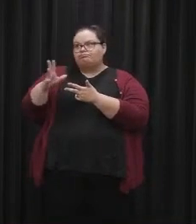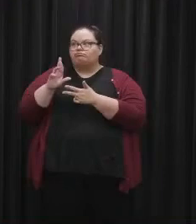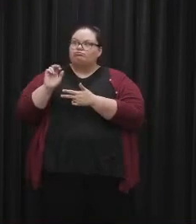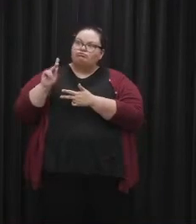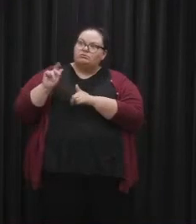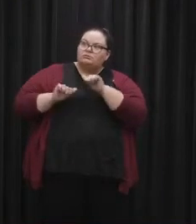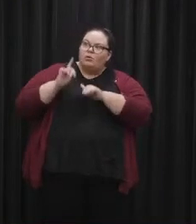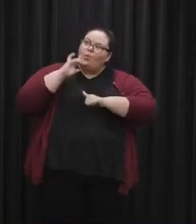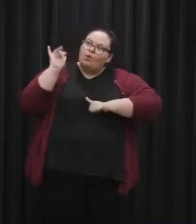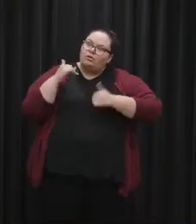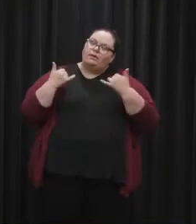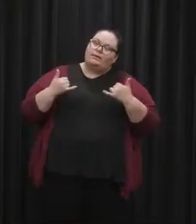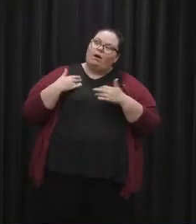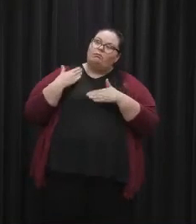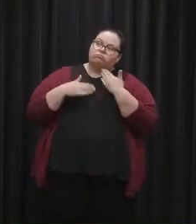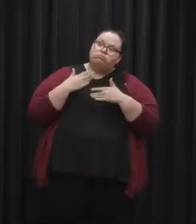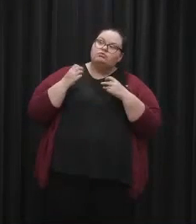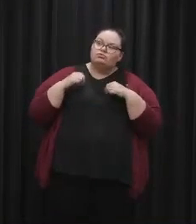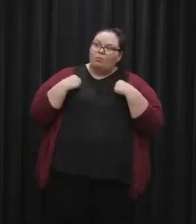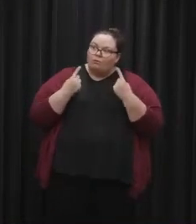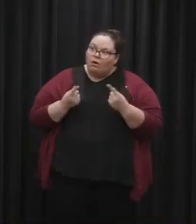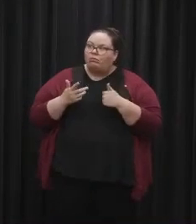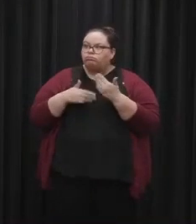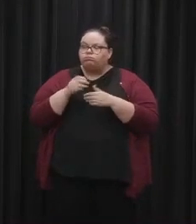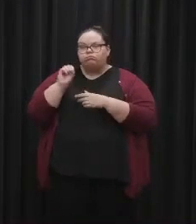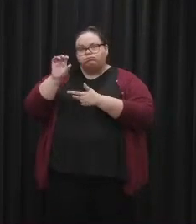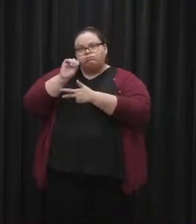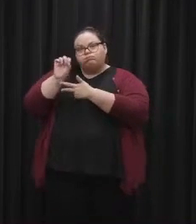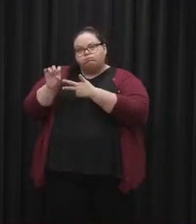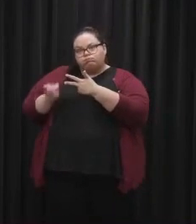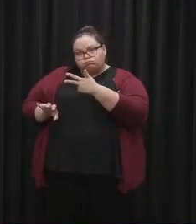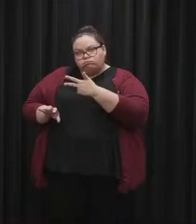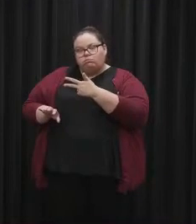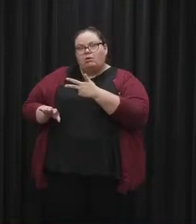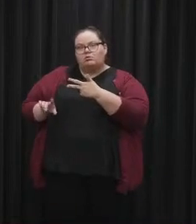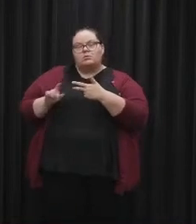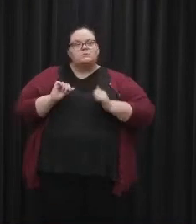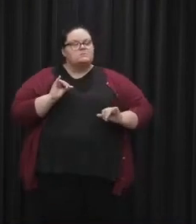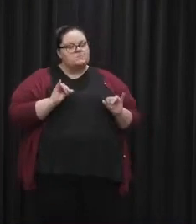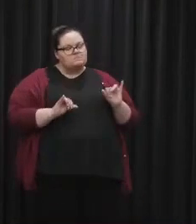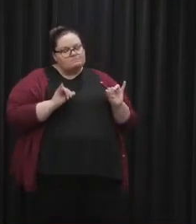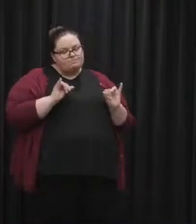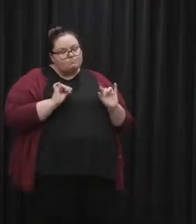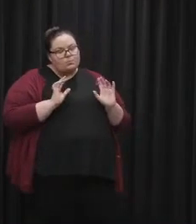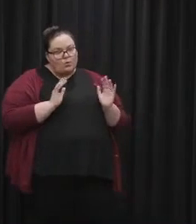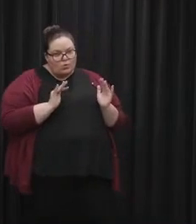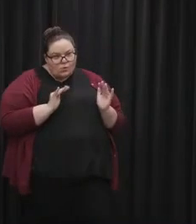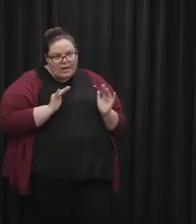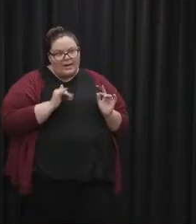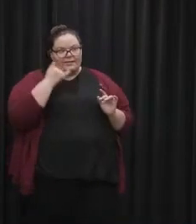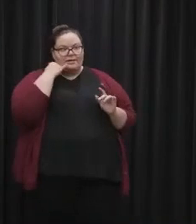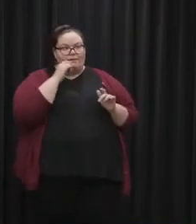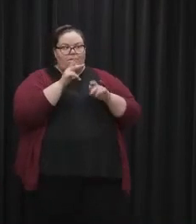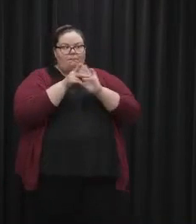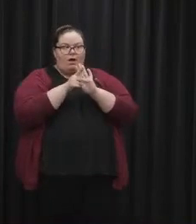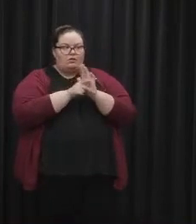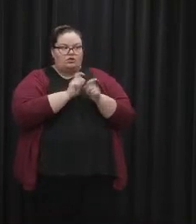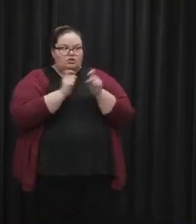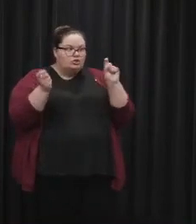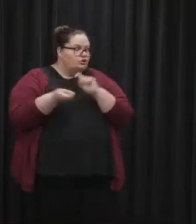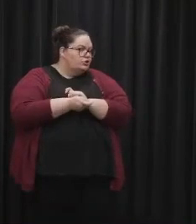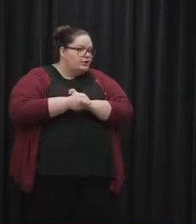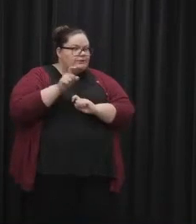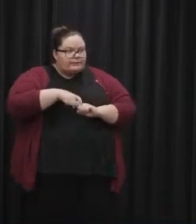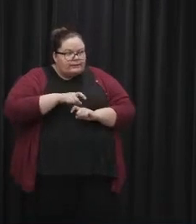risk assessments and how things are going. Then they are aware, okay, well, we're on standby. If we need to change any of our